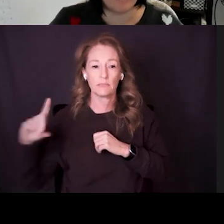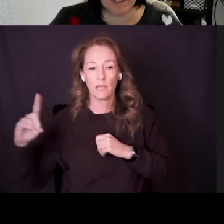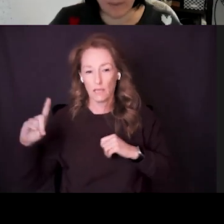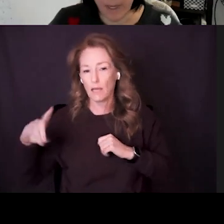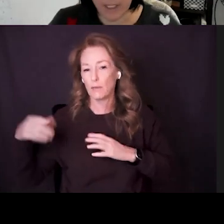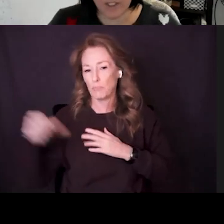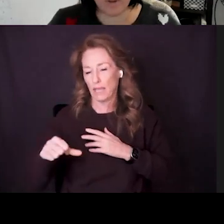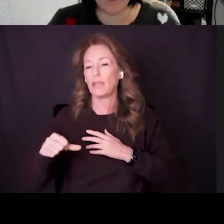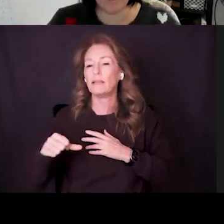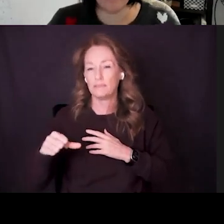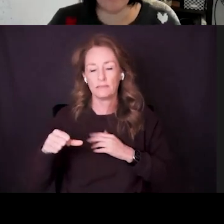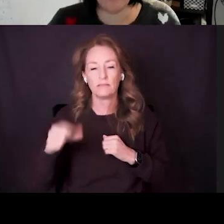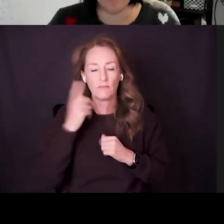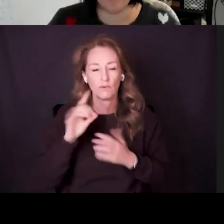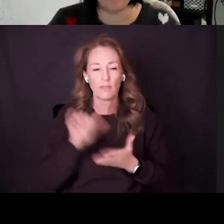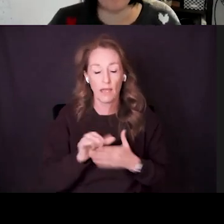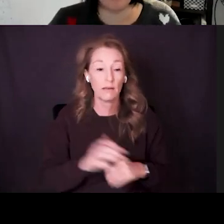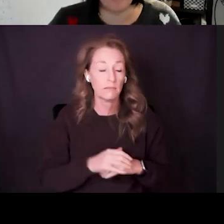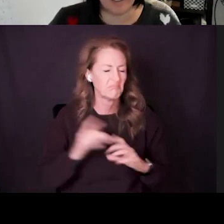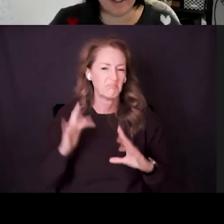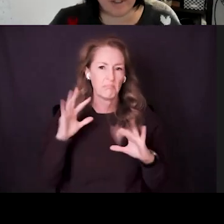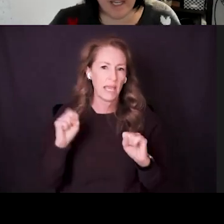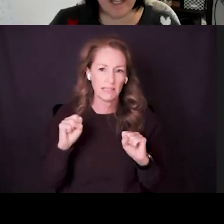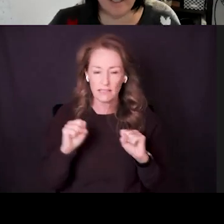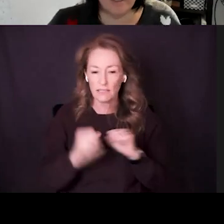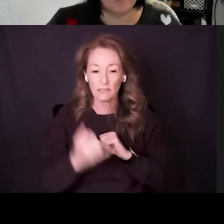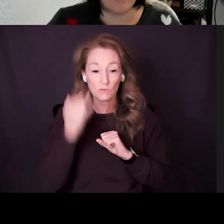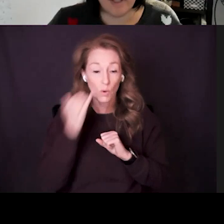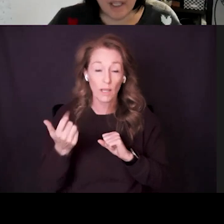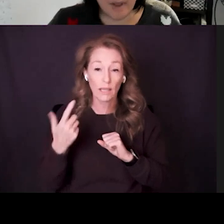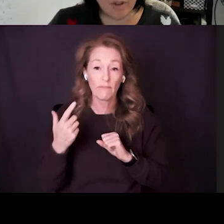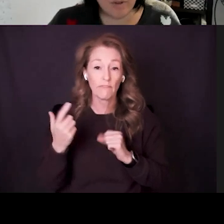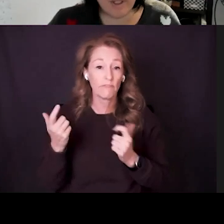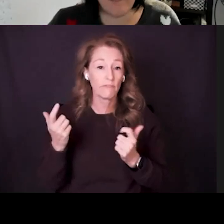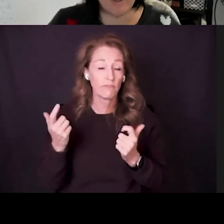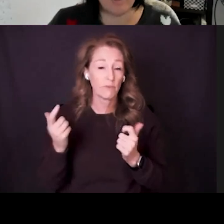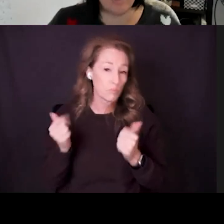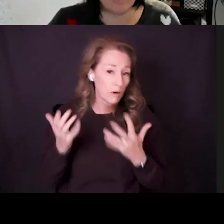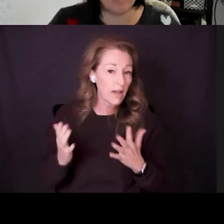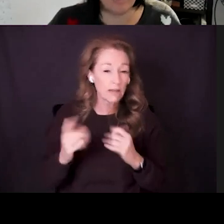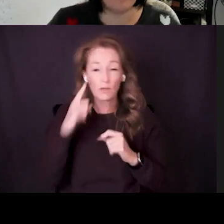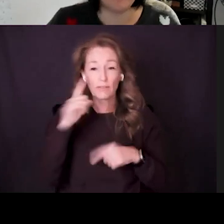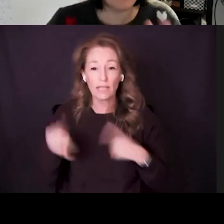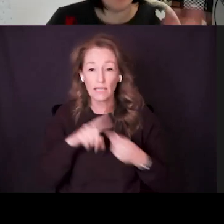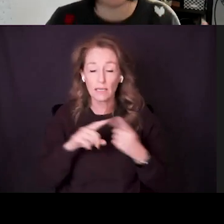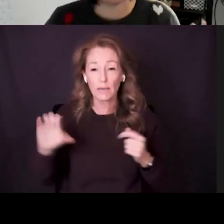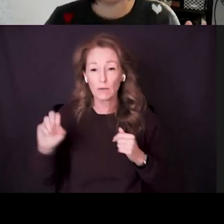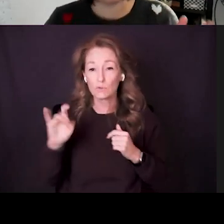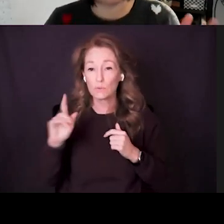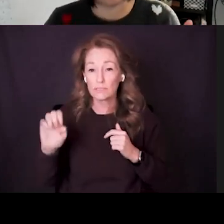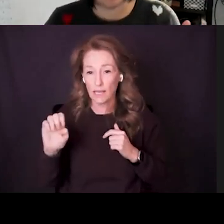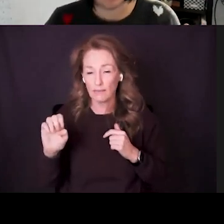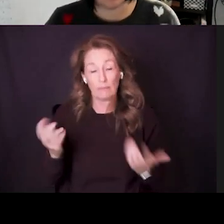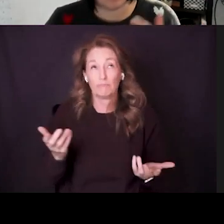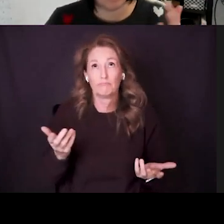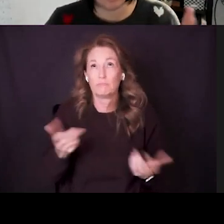This is really amazing. So if there are providers that are thinking about suicide, but doesn't even have to be thinking